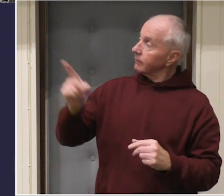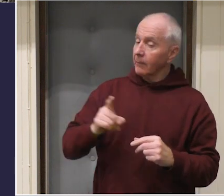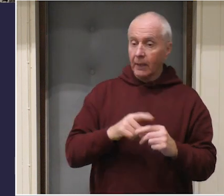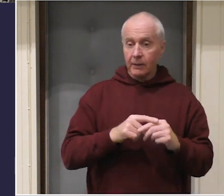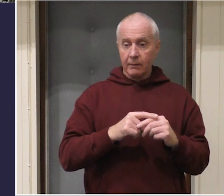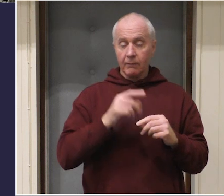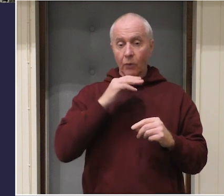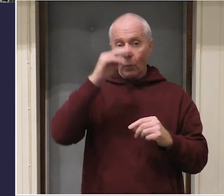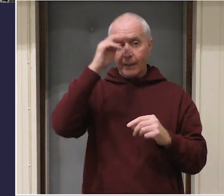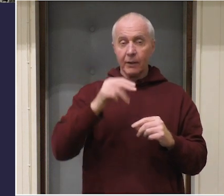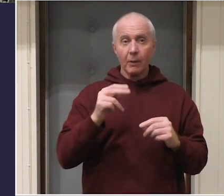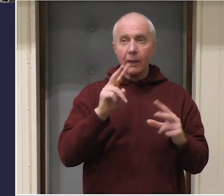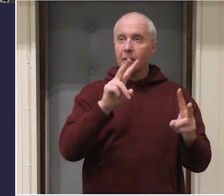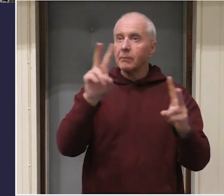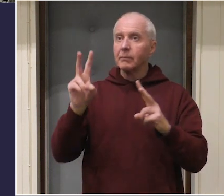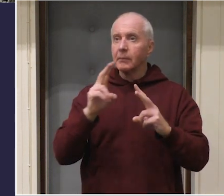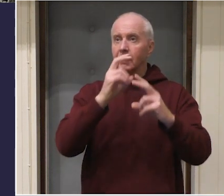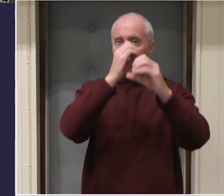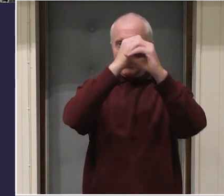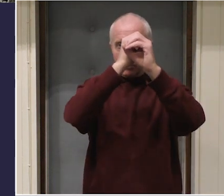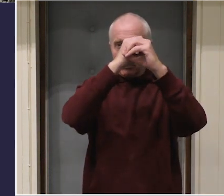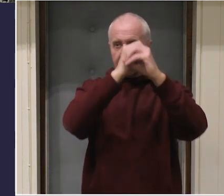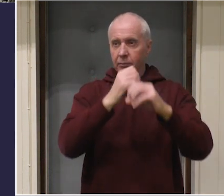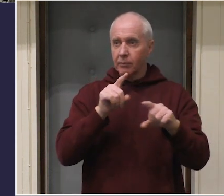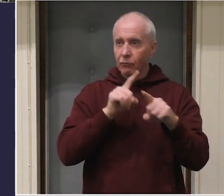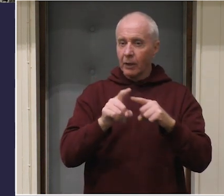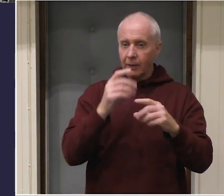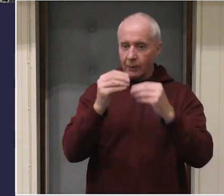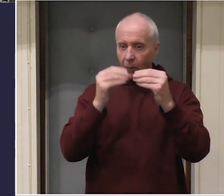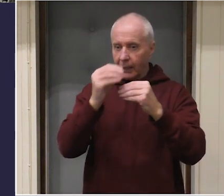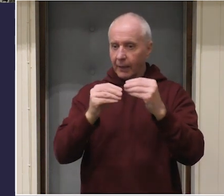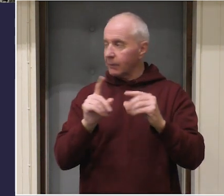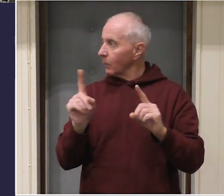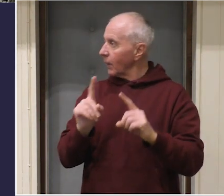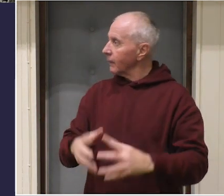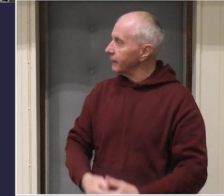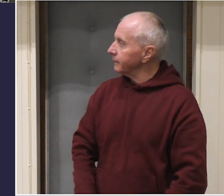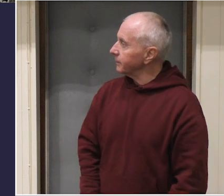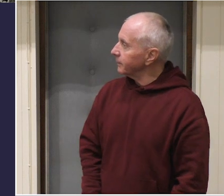from. Somebody's written an entire scientific paper trying to work out which window it was.